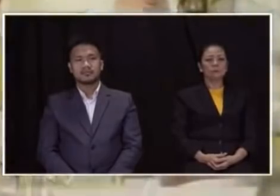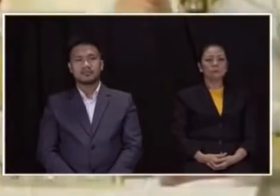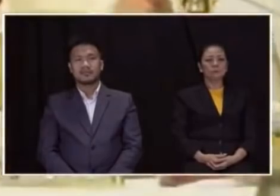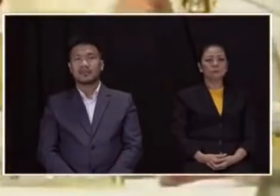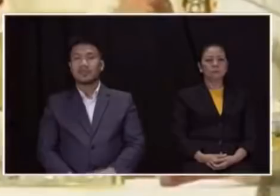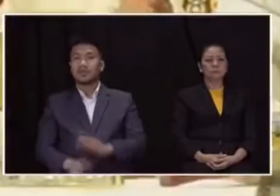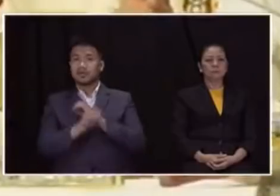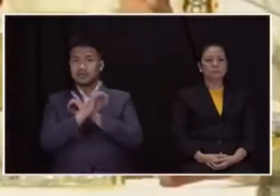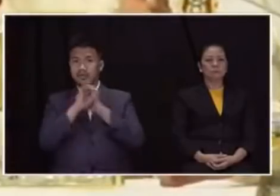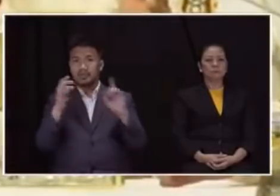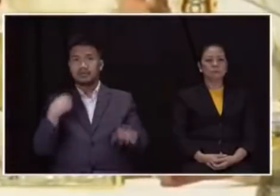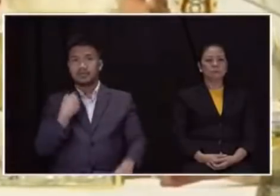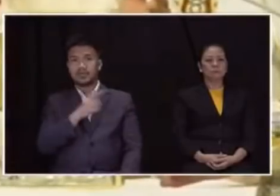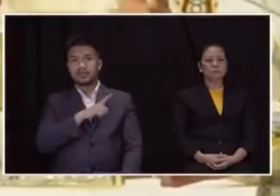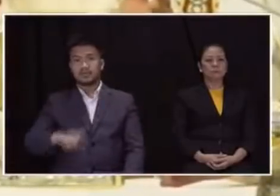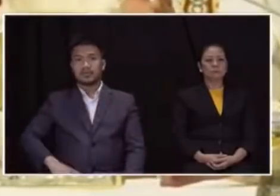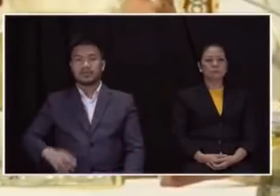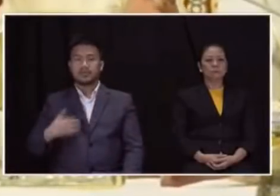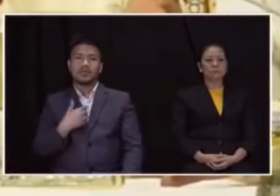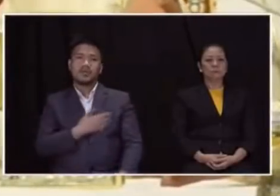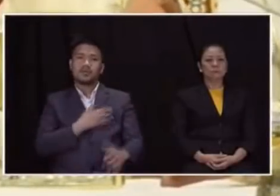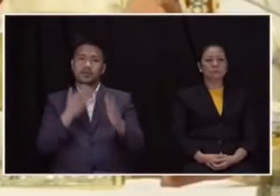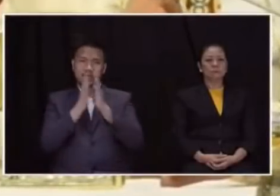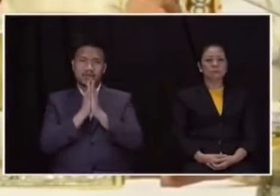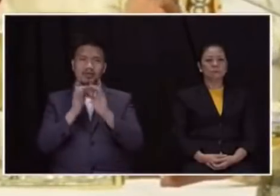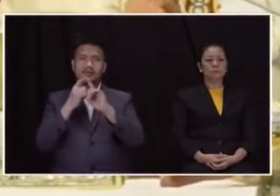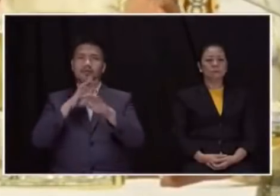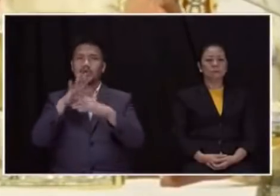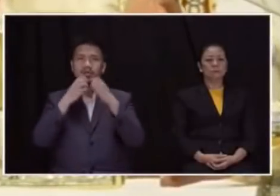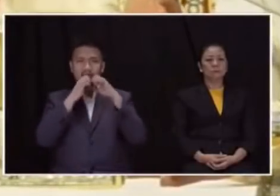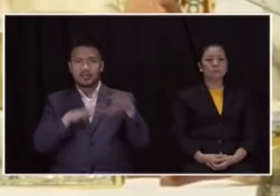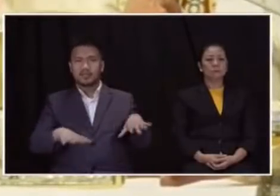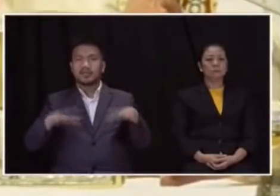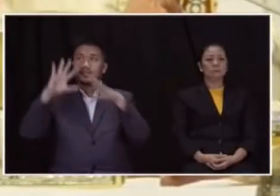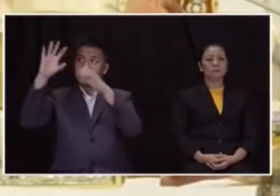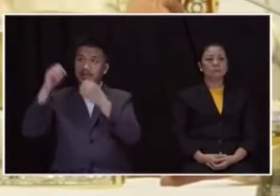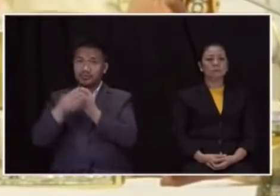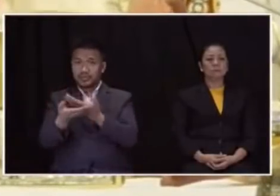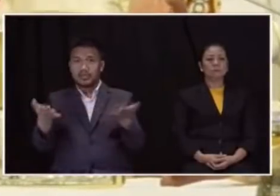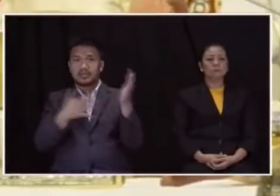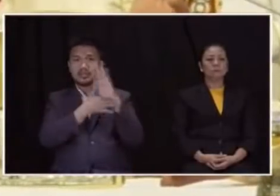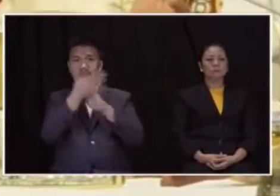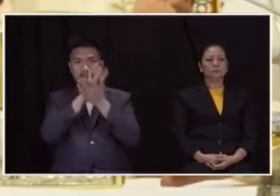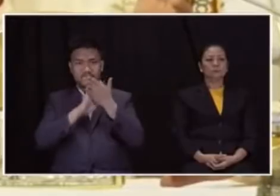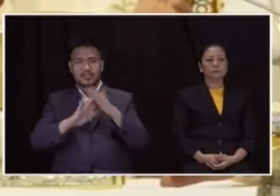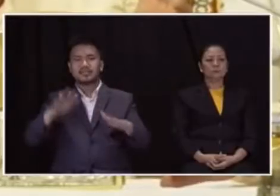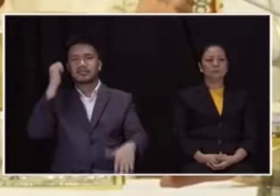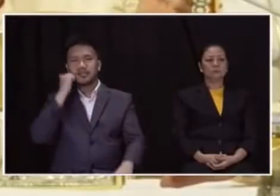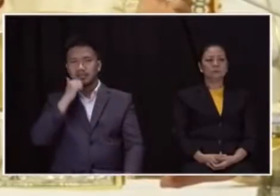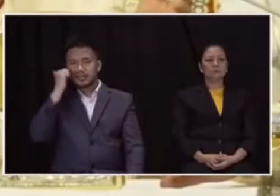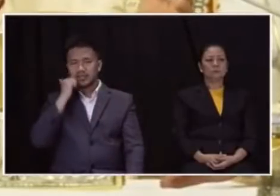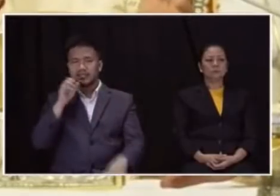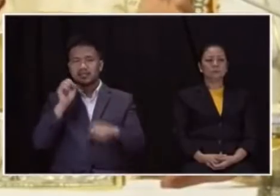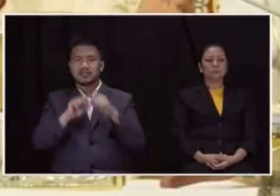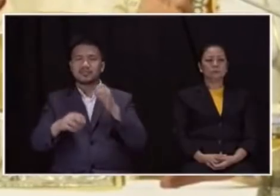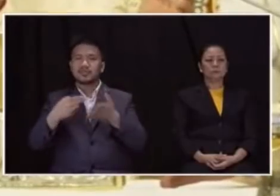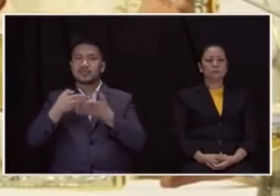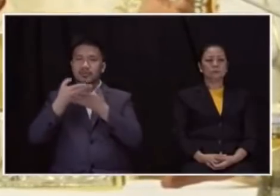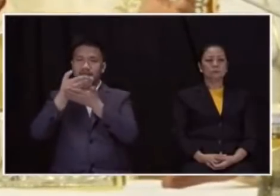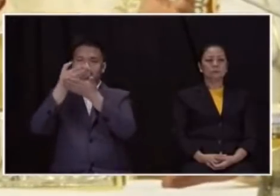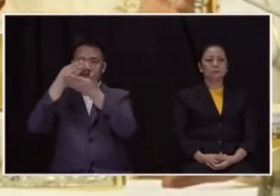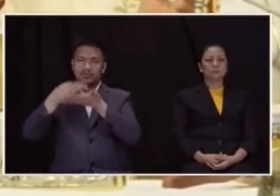deliver us, Lord, we pray, from every evil. Graciously grant peace in our days, that by the help of your mercy,